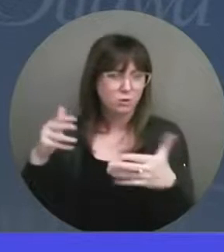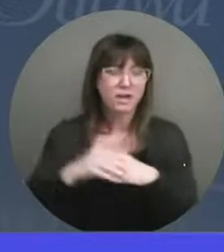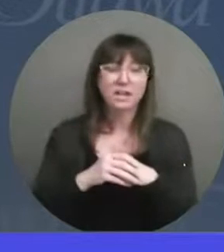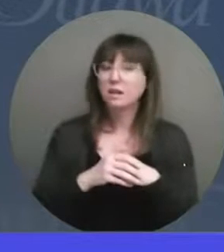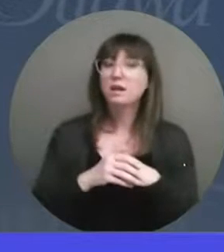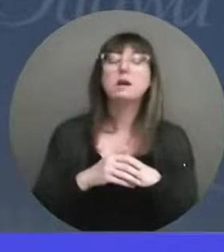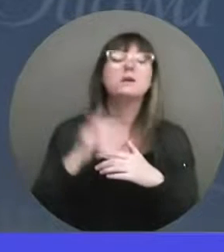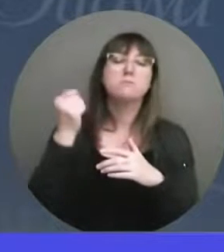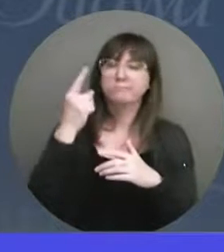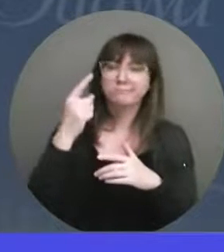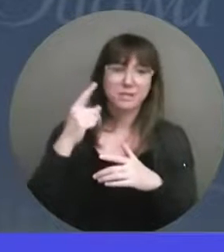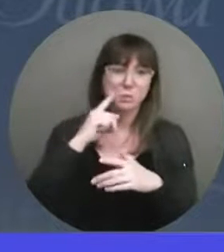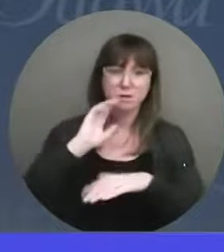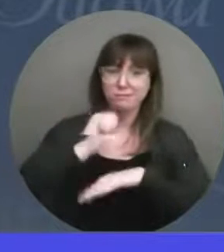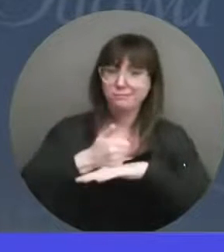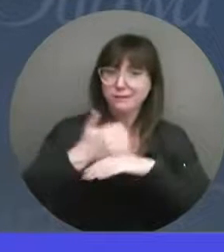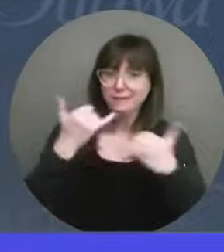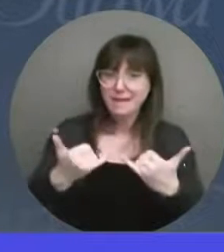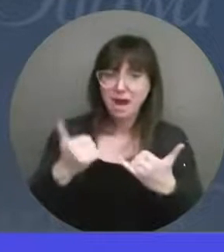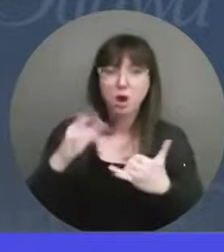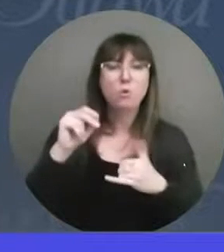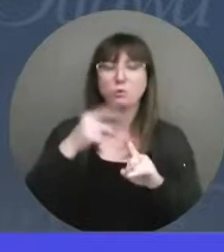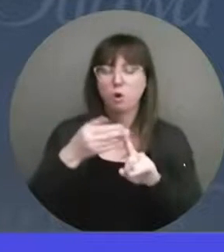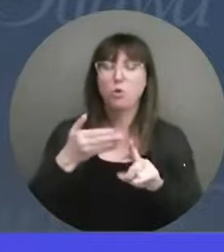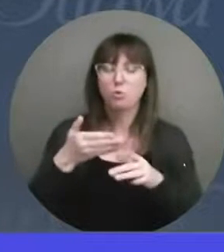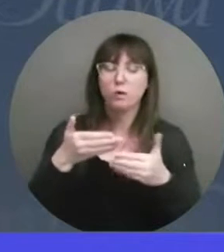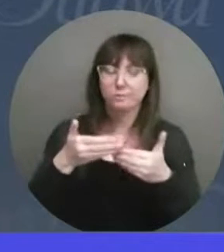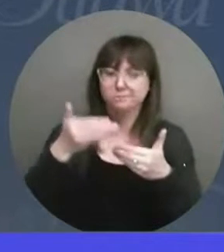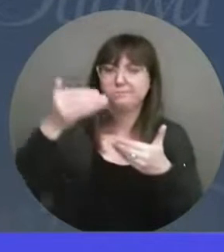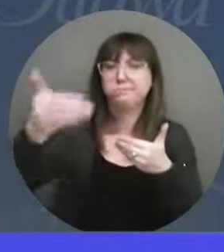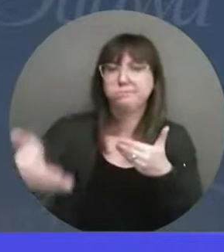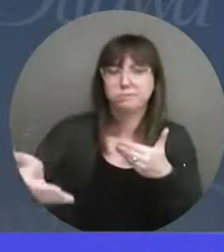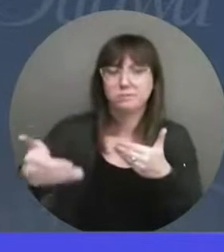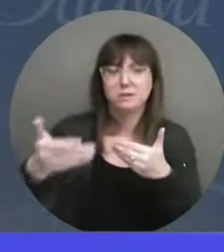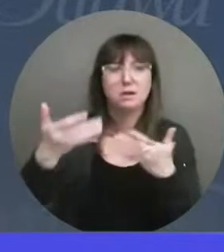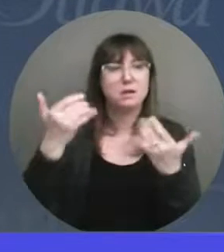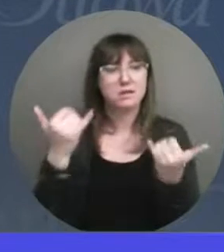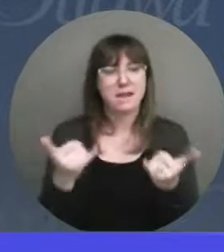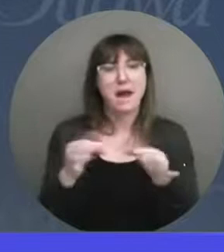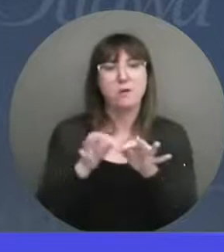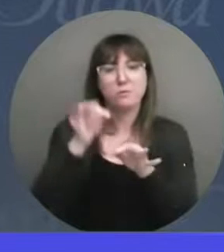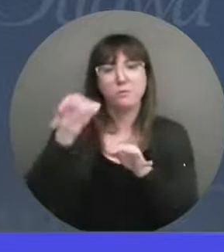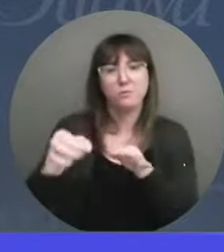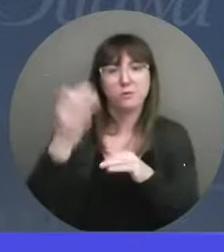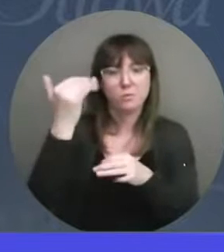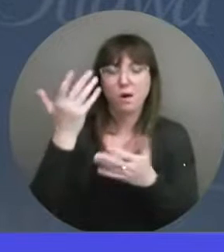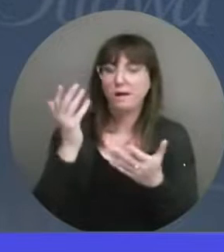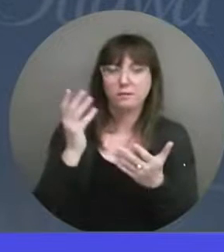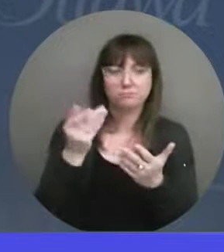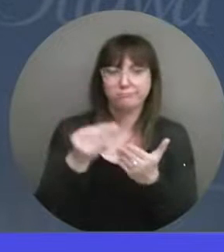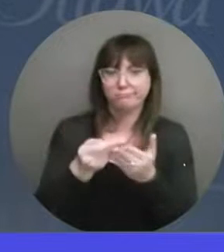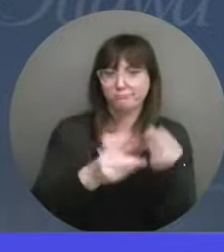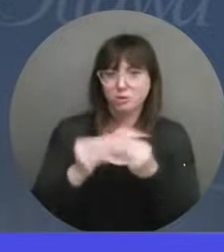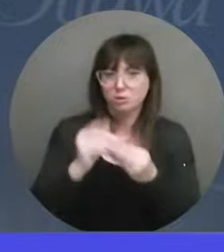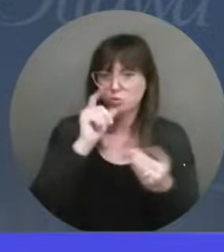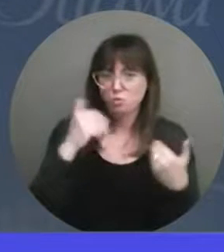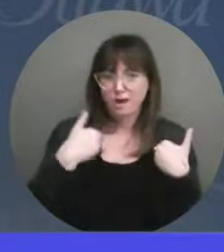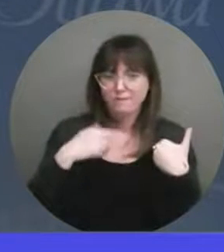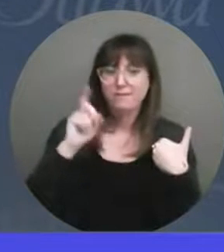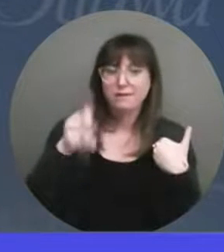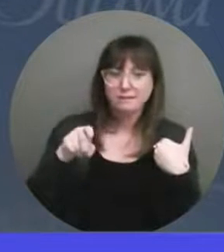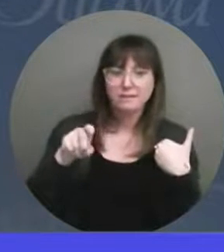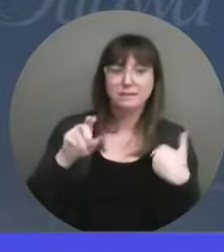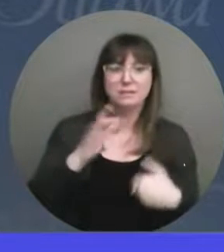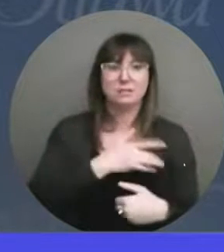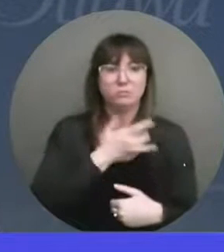road because at this point we don't have it in our fiscal framework to fund that without the federal and provincial governments.